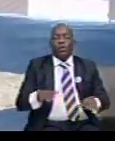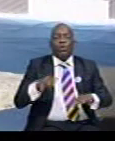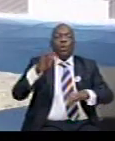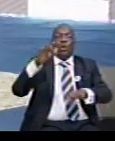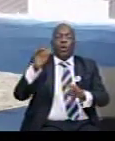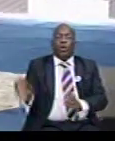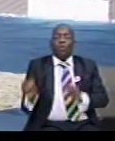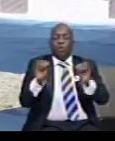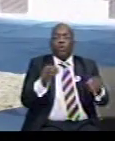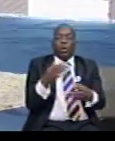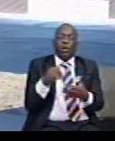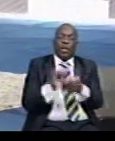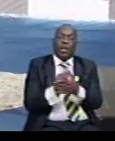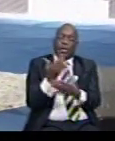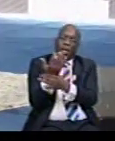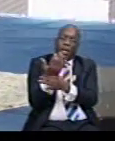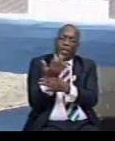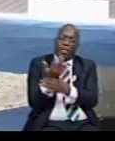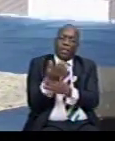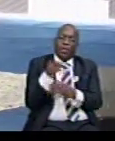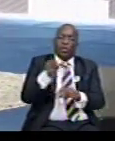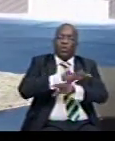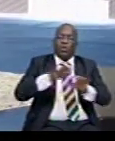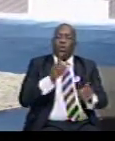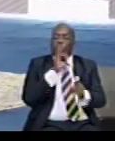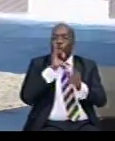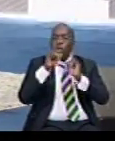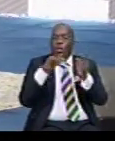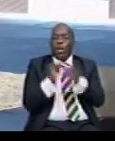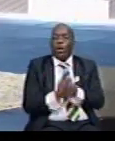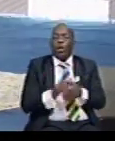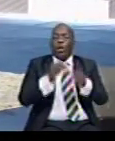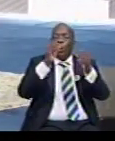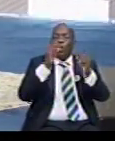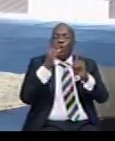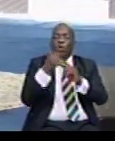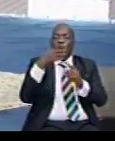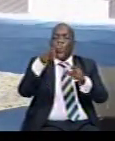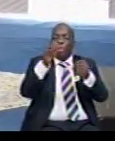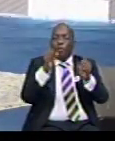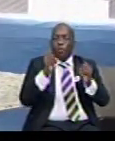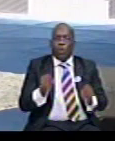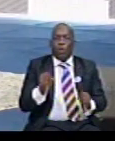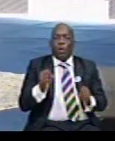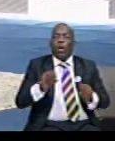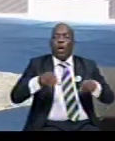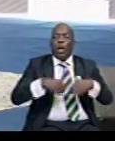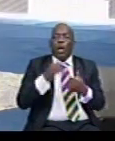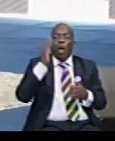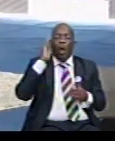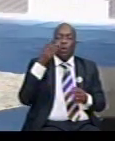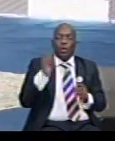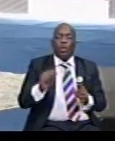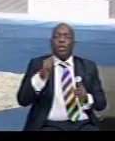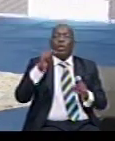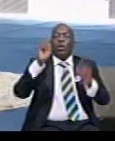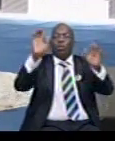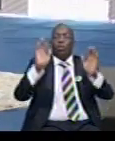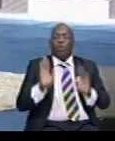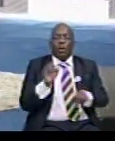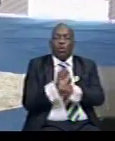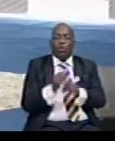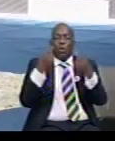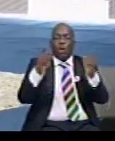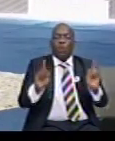on them, if you don't speak that word of power, how will the miracle happen? Your